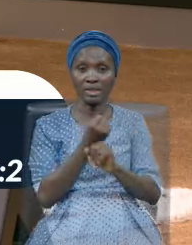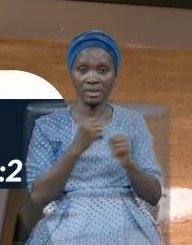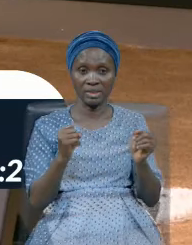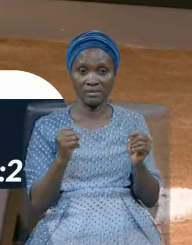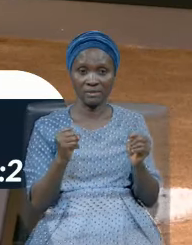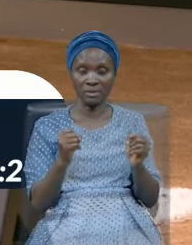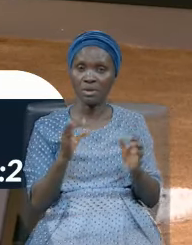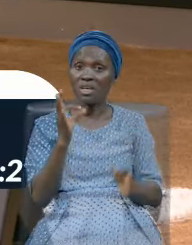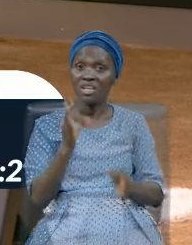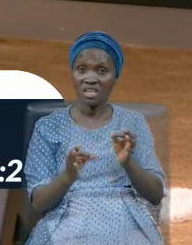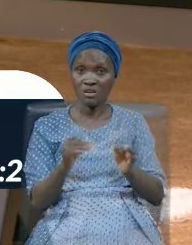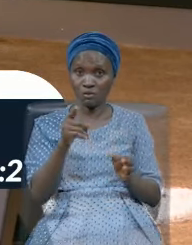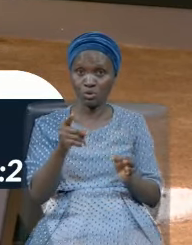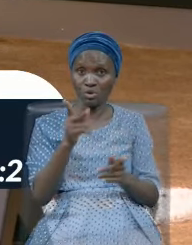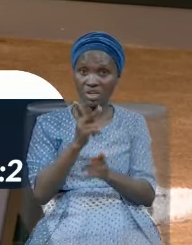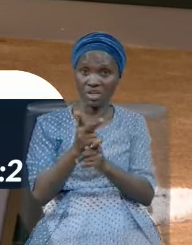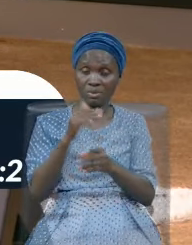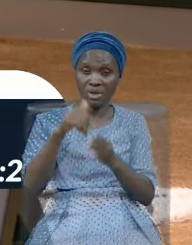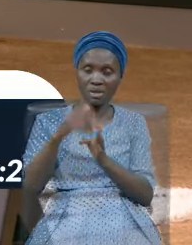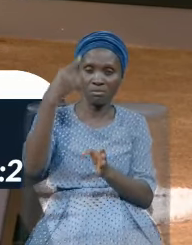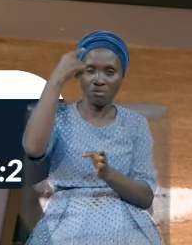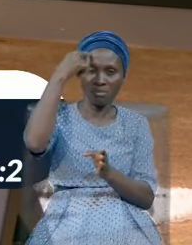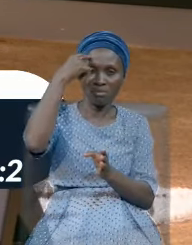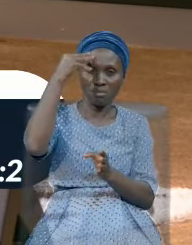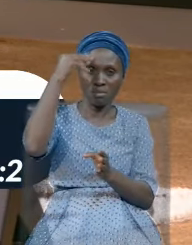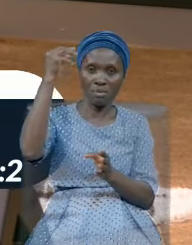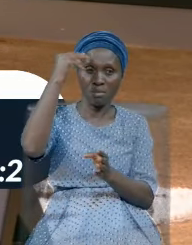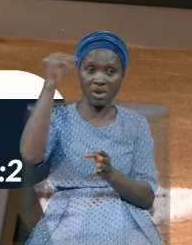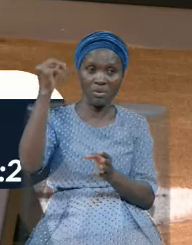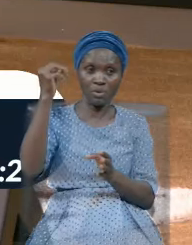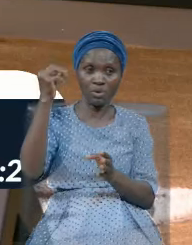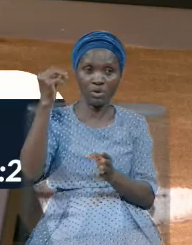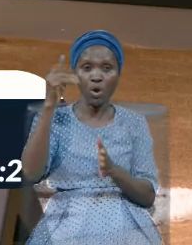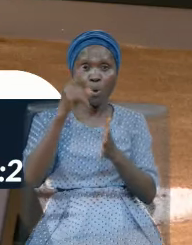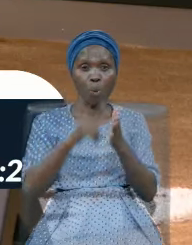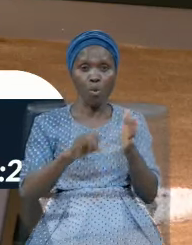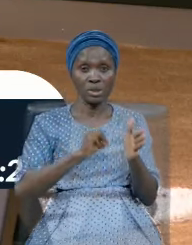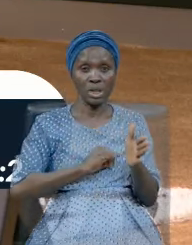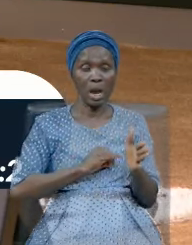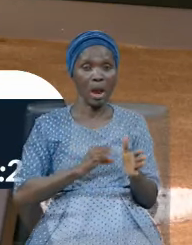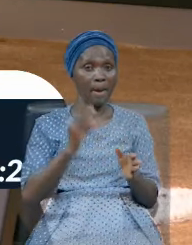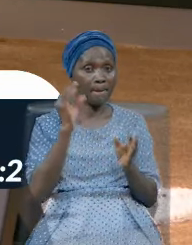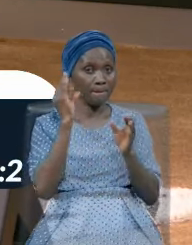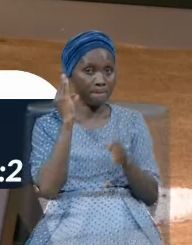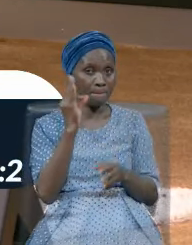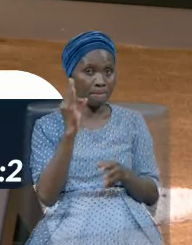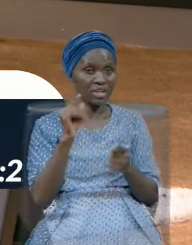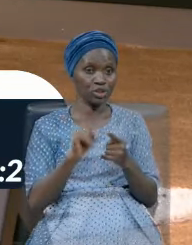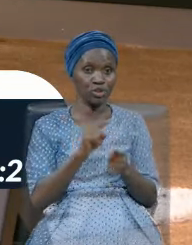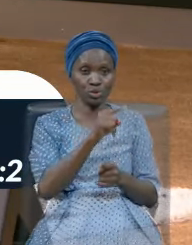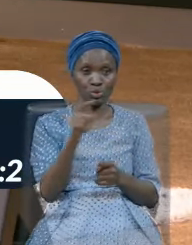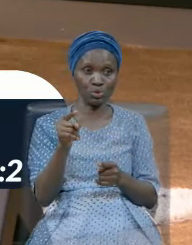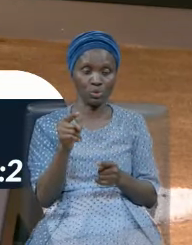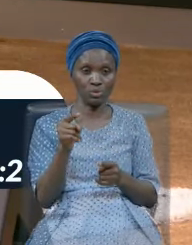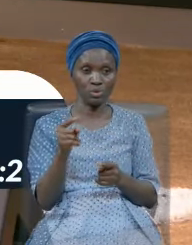ye keep in memory what I preached unto you,